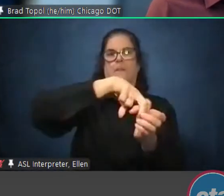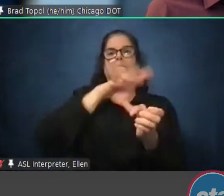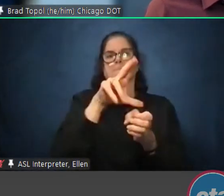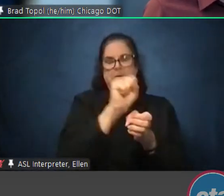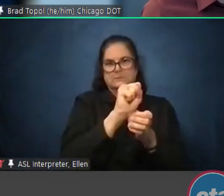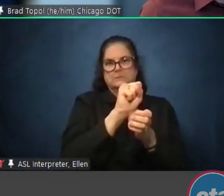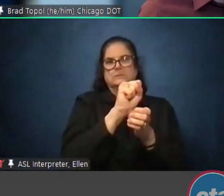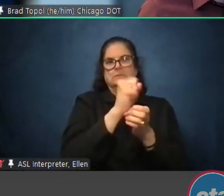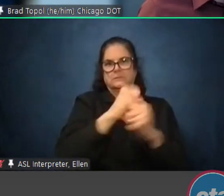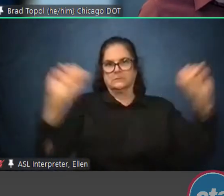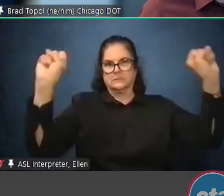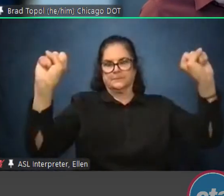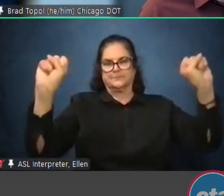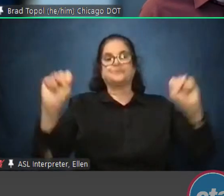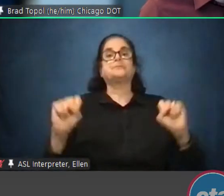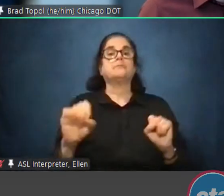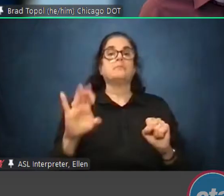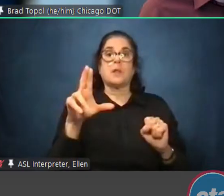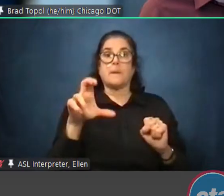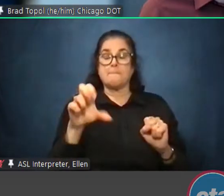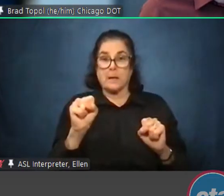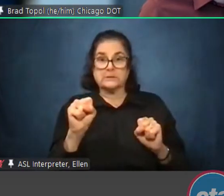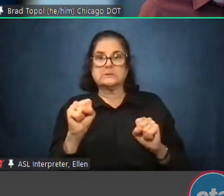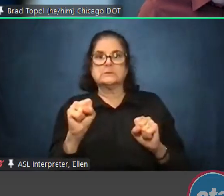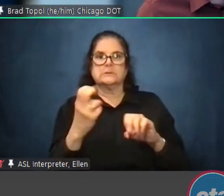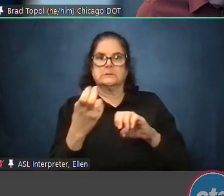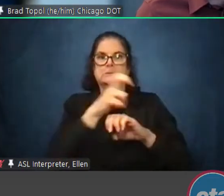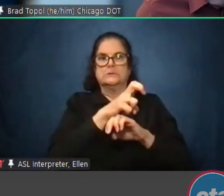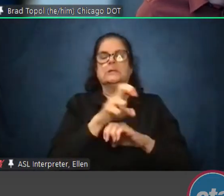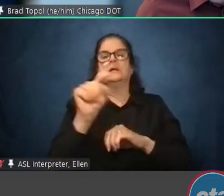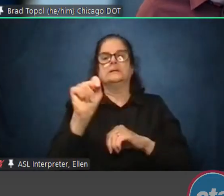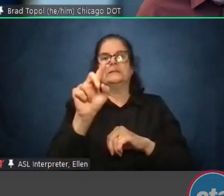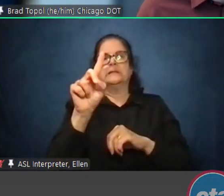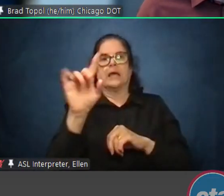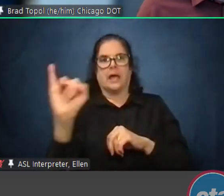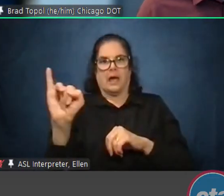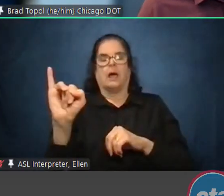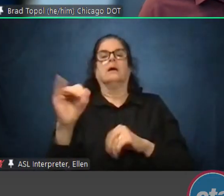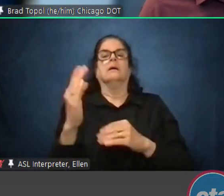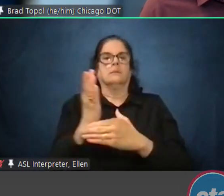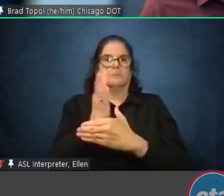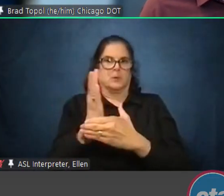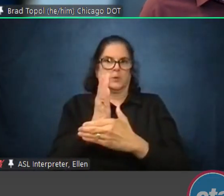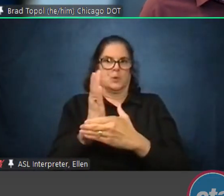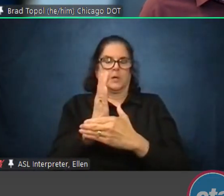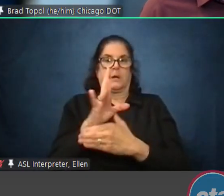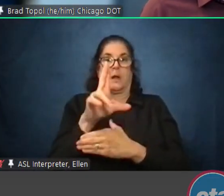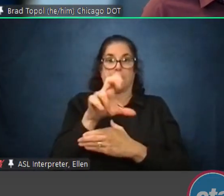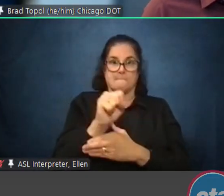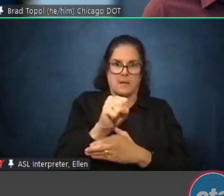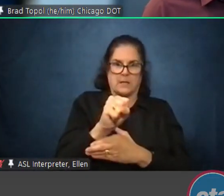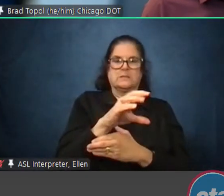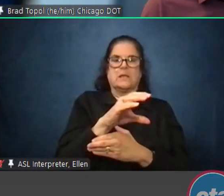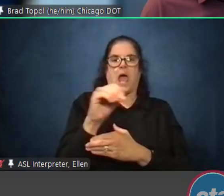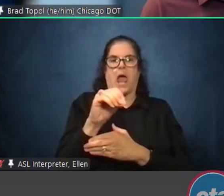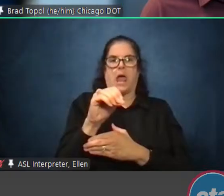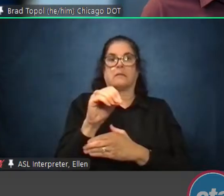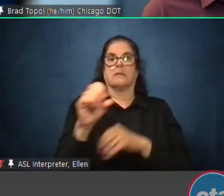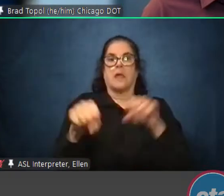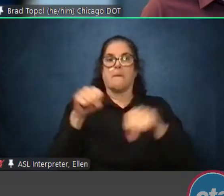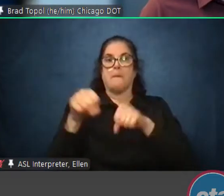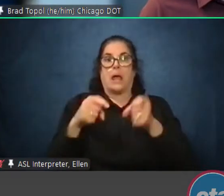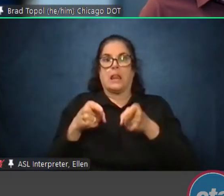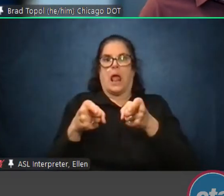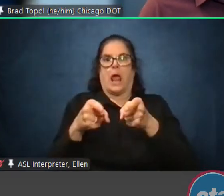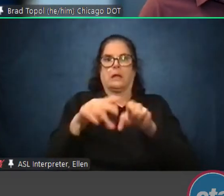And similarly, within the bus stop loading space, there's tactile directional indicators between that bus space and a raised bike lane to then